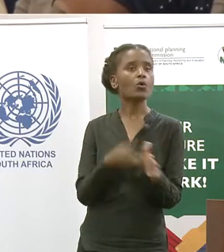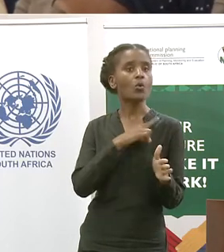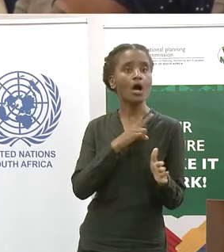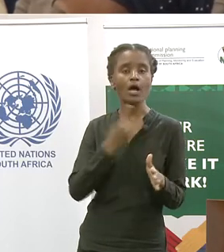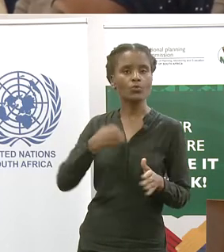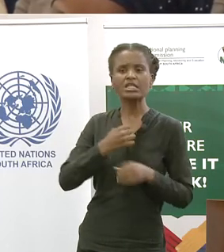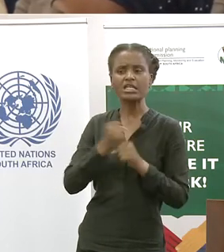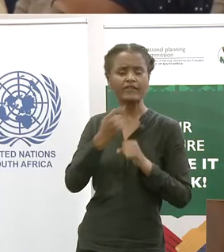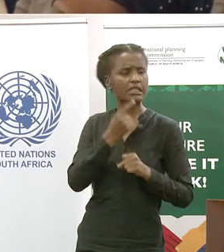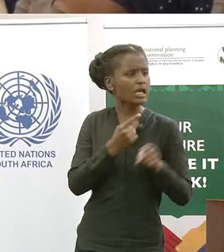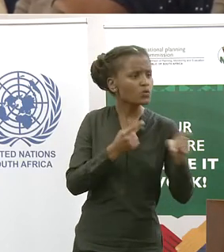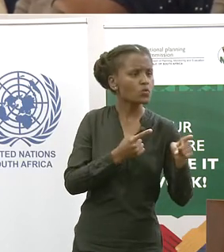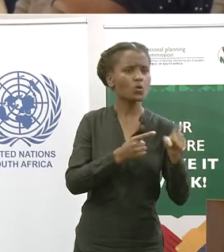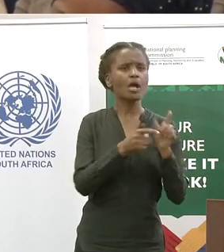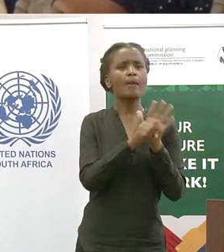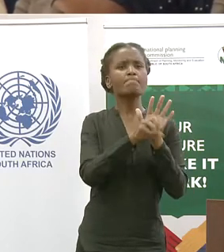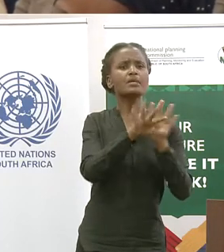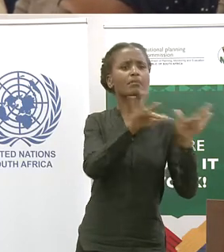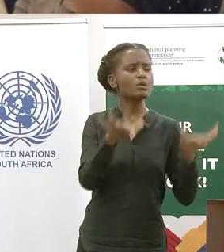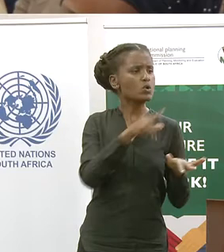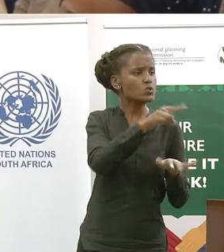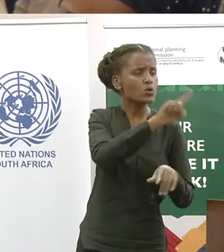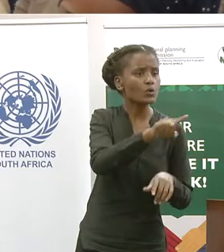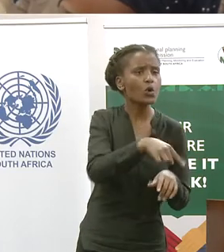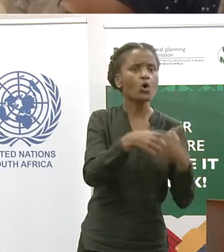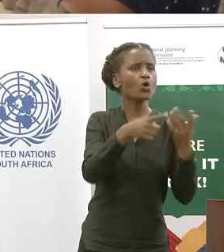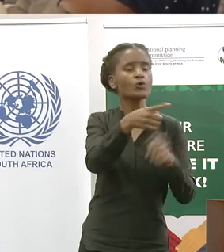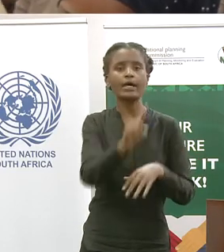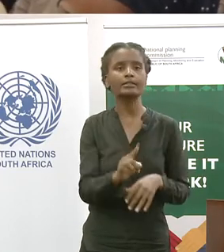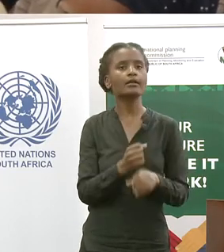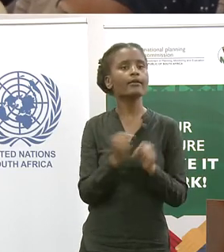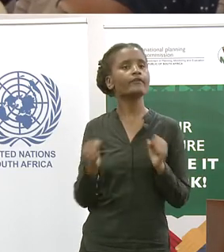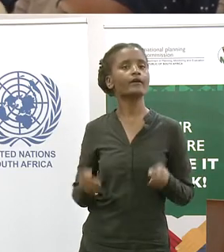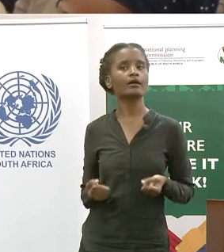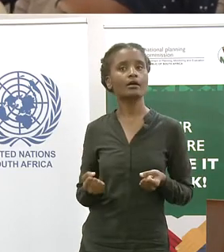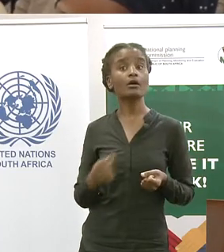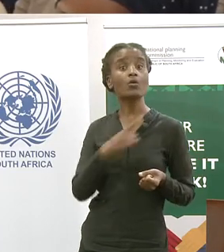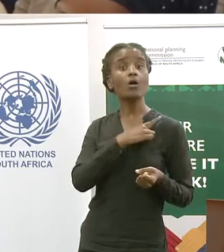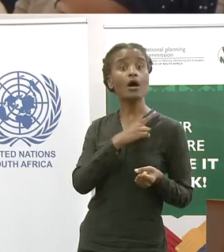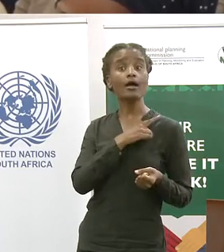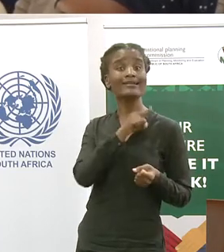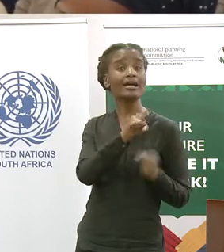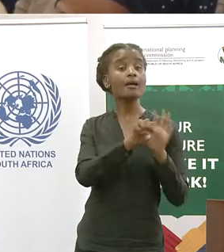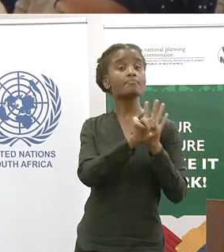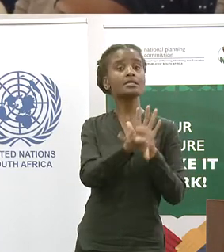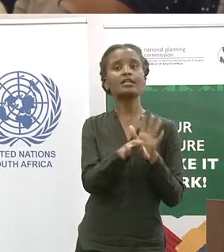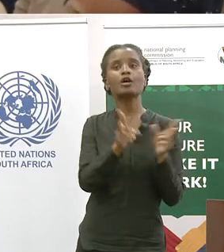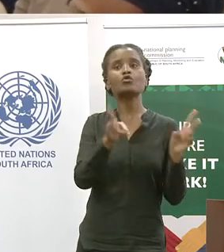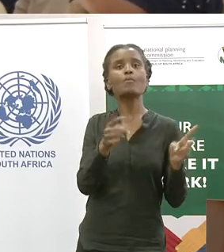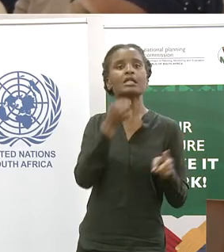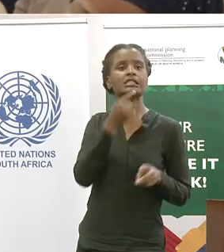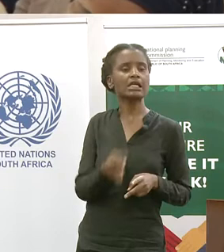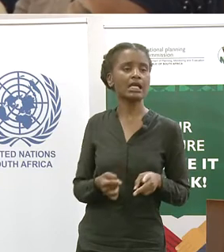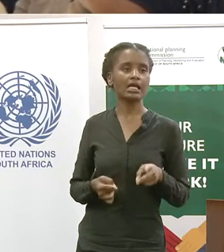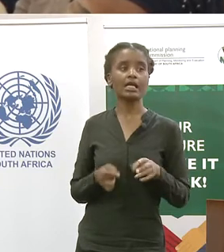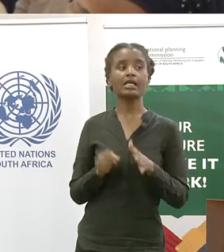accountable, because you find that in the media, it portrays